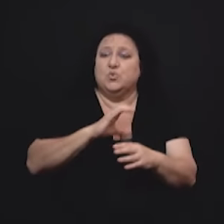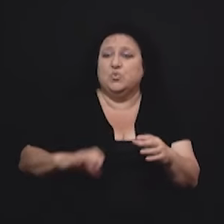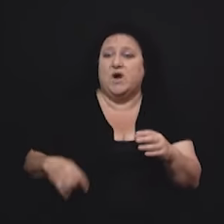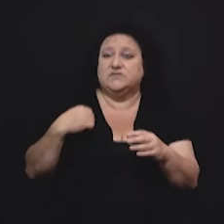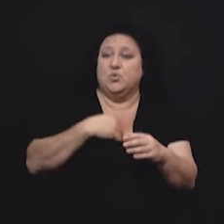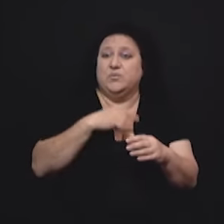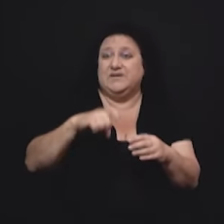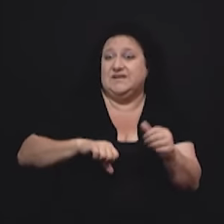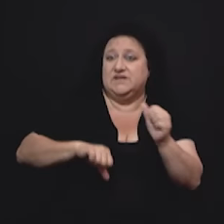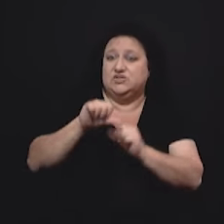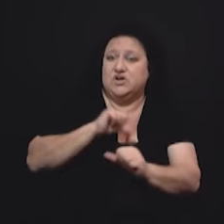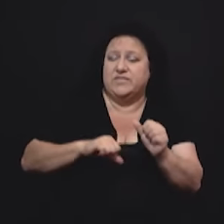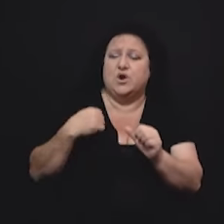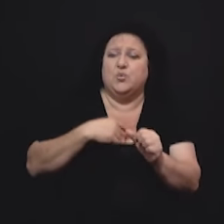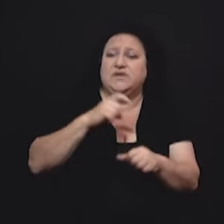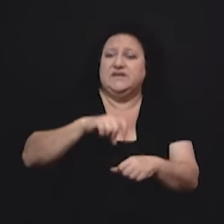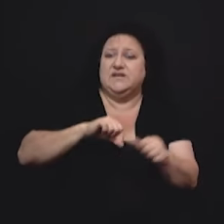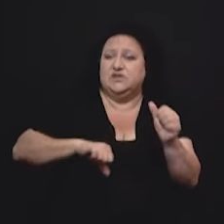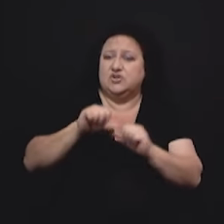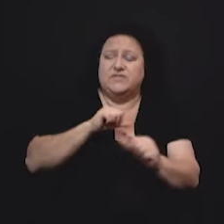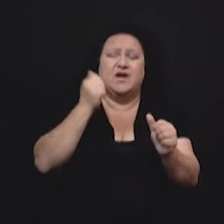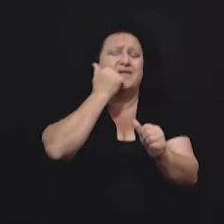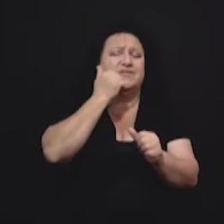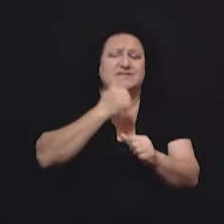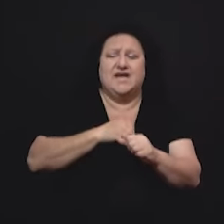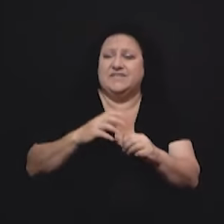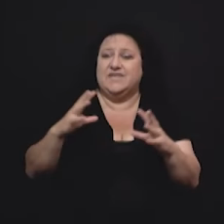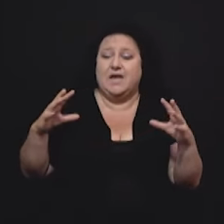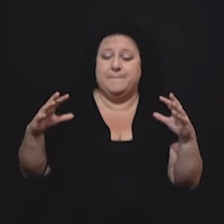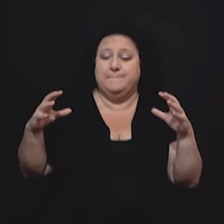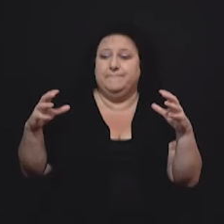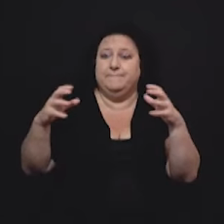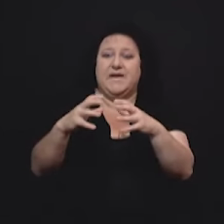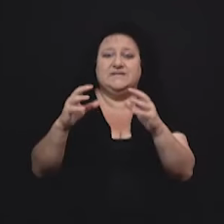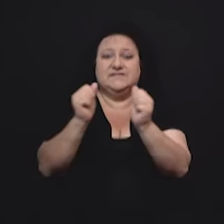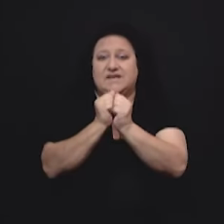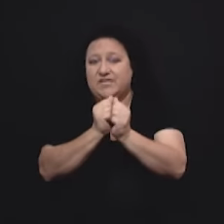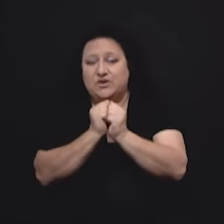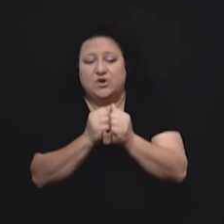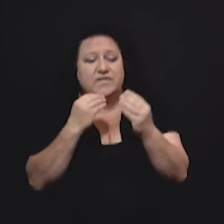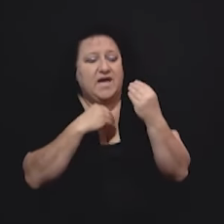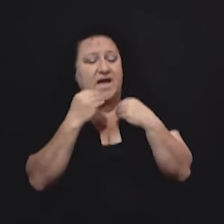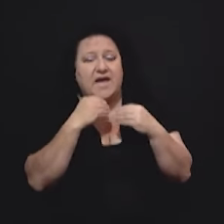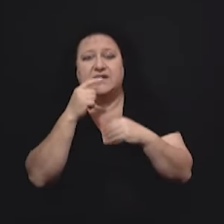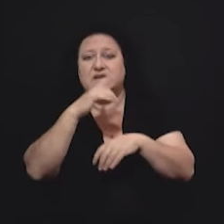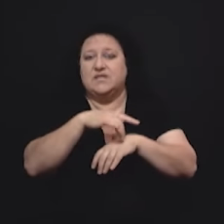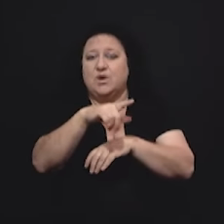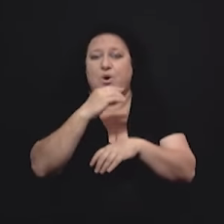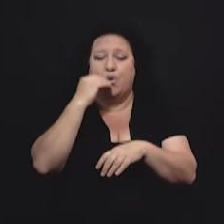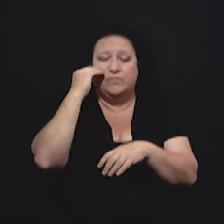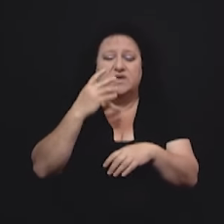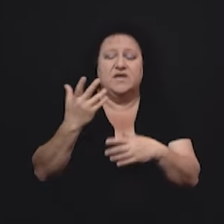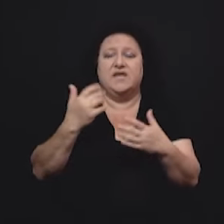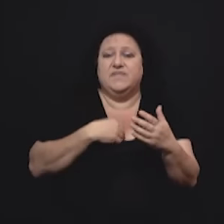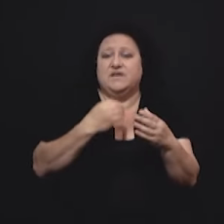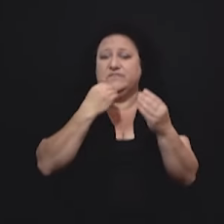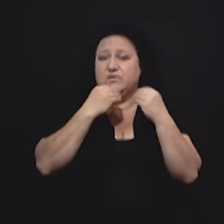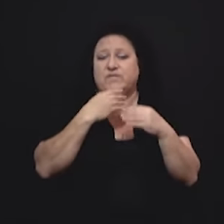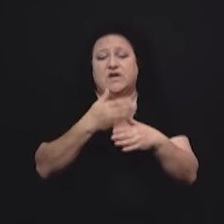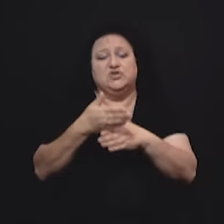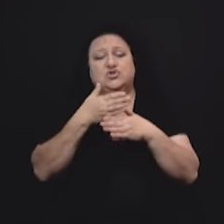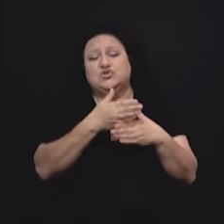other. It says, every day they met together in the temple and ate in their homes. They shared food with gladness and simplicity.